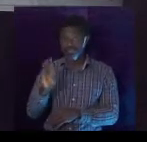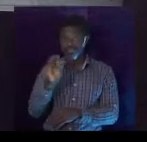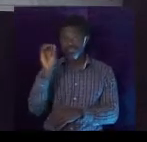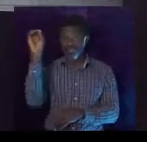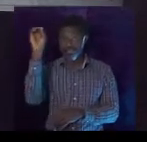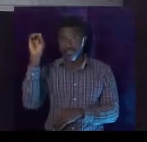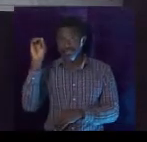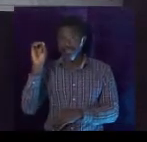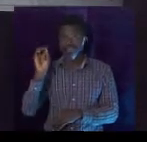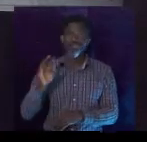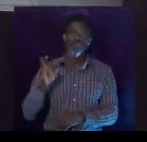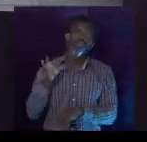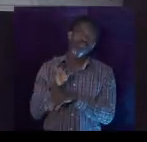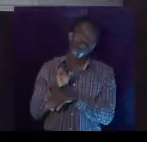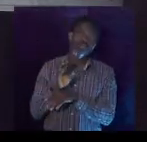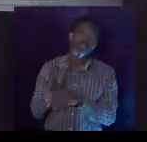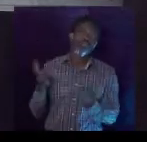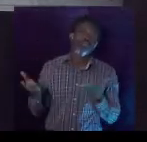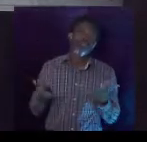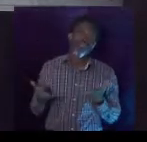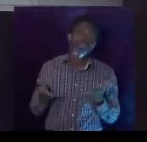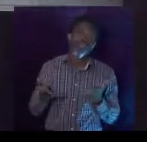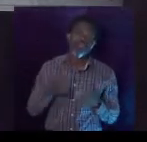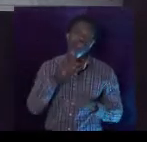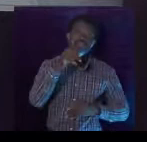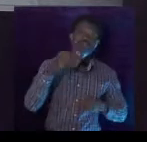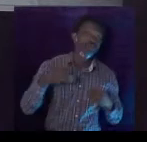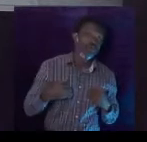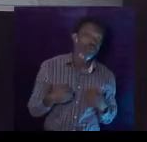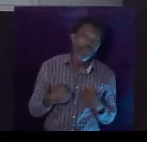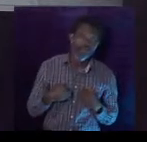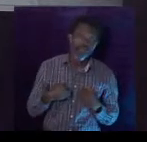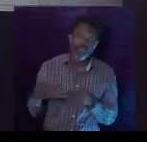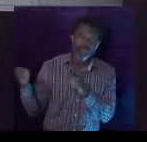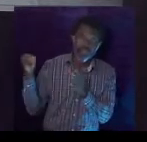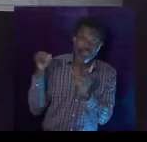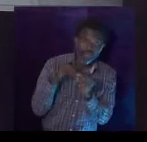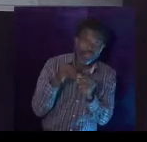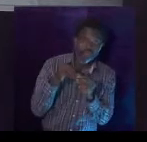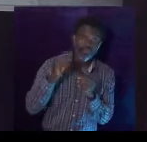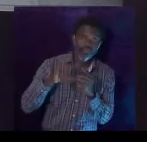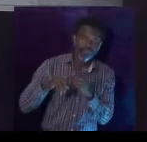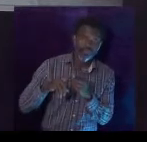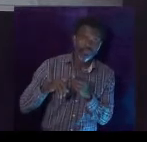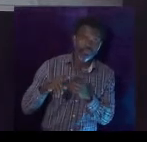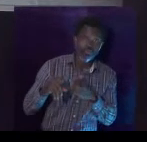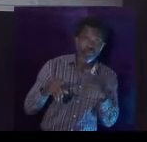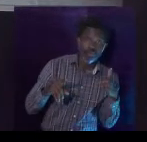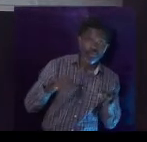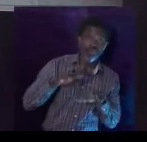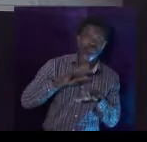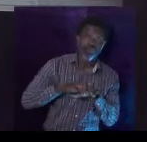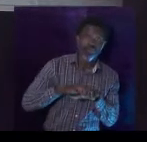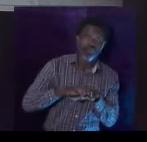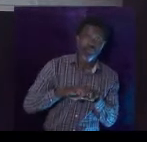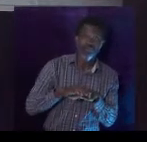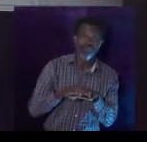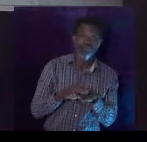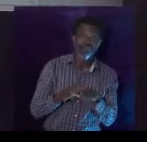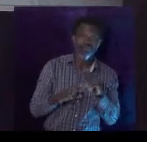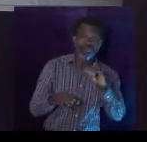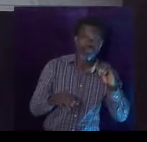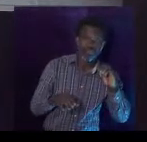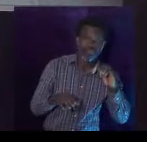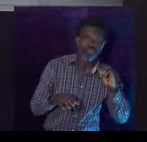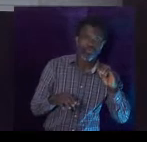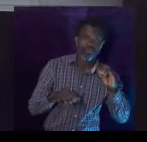46 degrees Celsius. Here, you have this one to the left of 0, so you count in twos